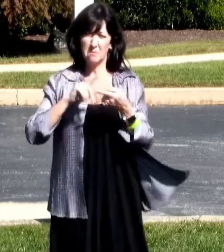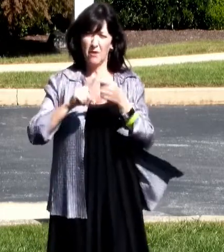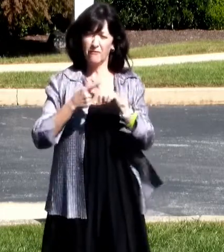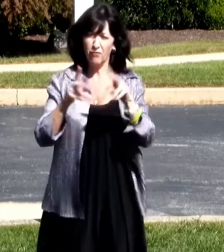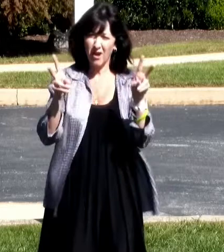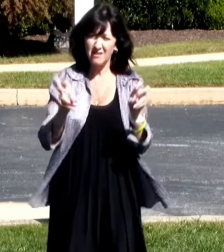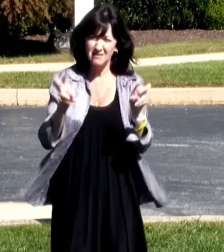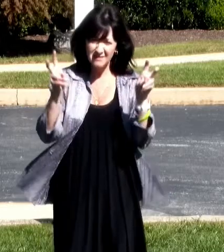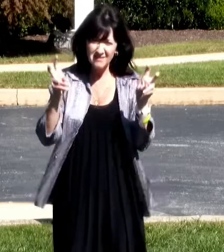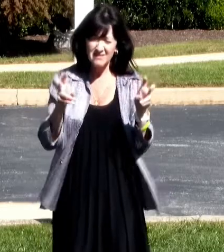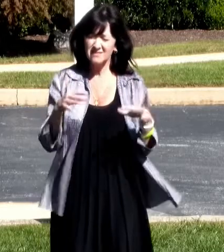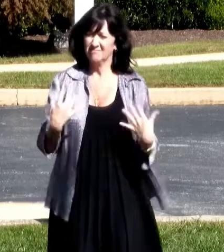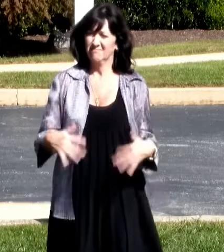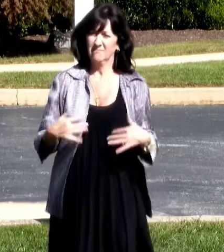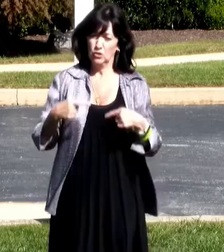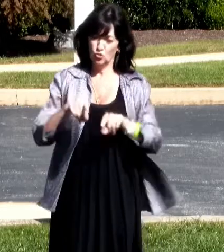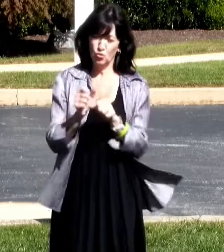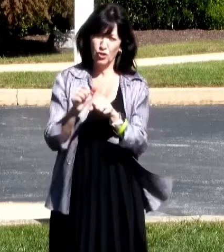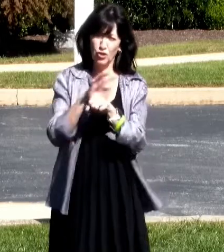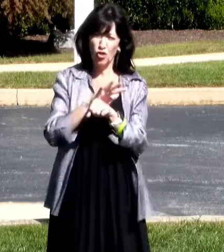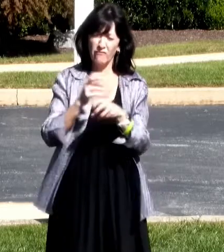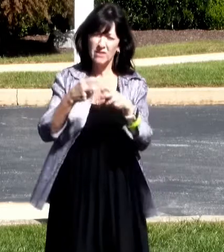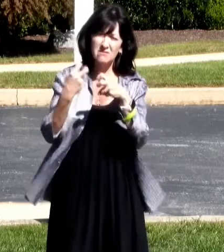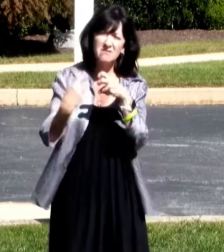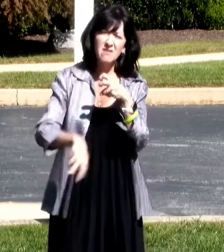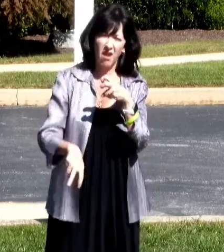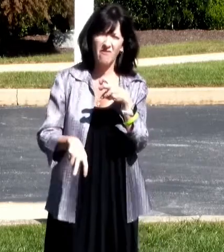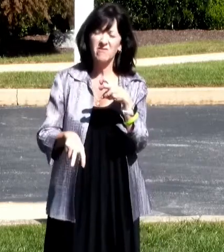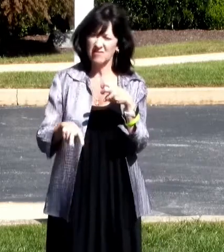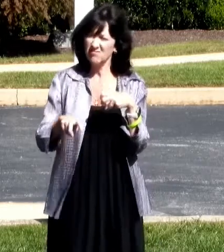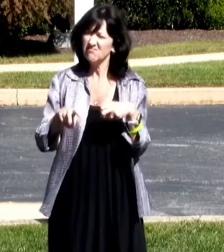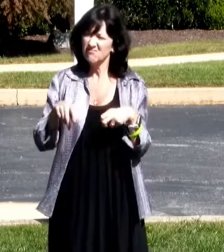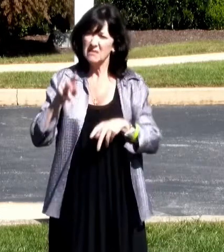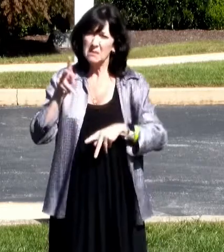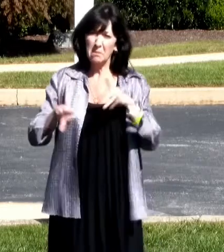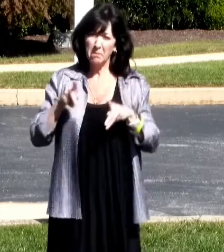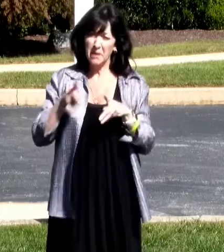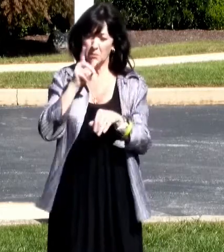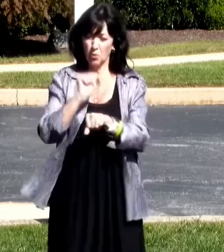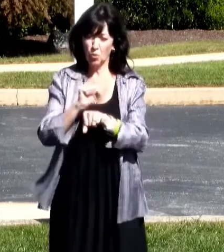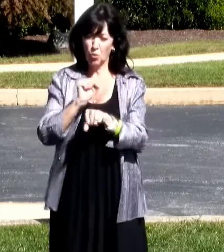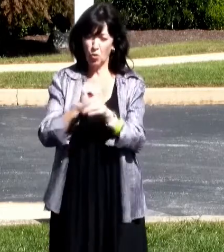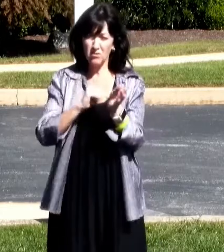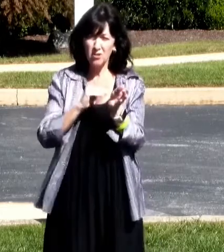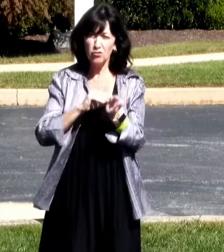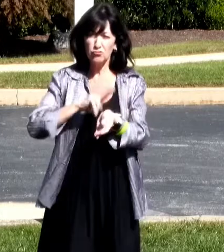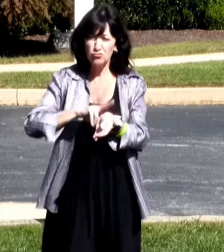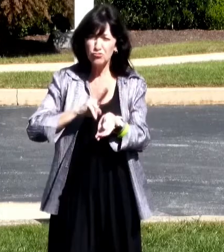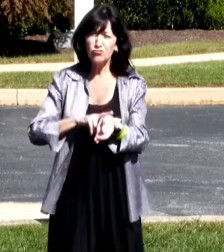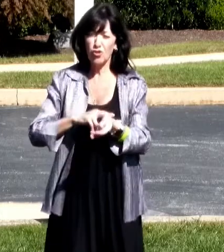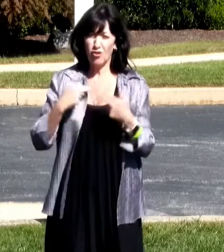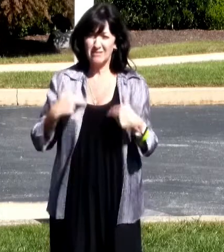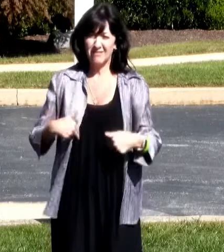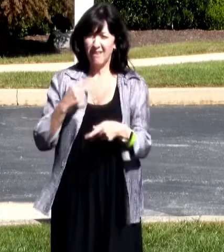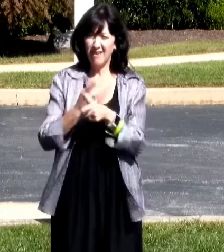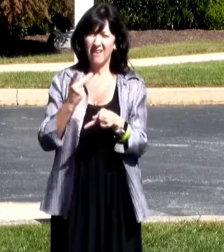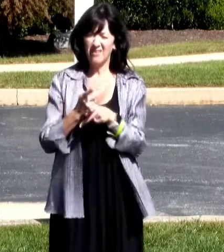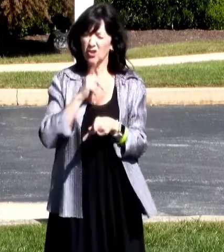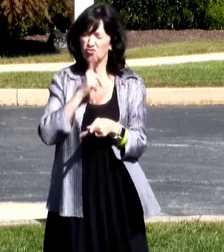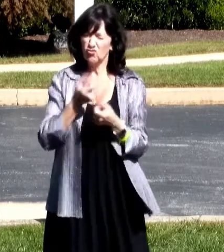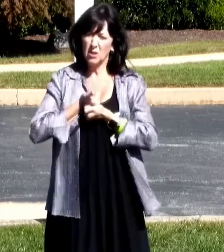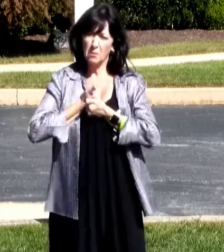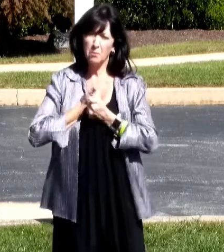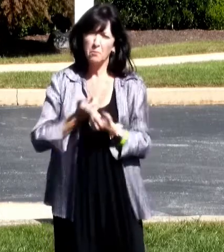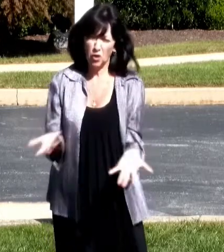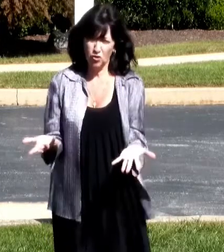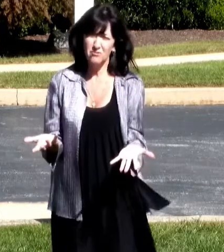burnout, I know the stress, and this is another way that we're going to make sure to provide the necessary support for the soldiers